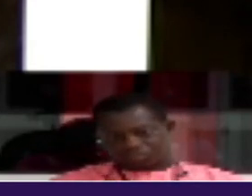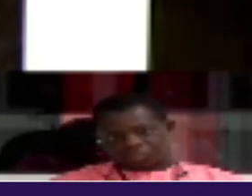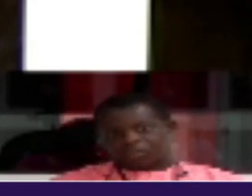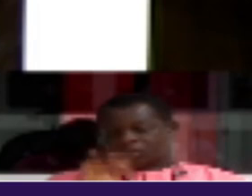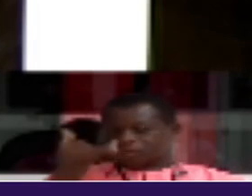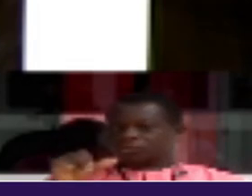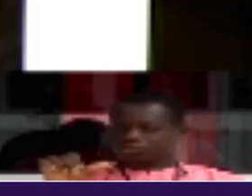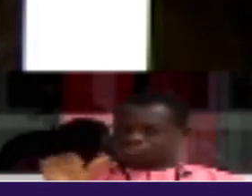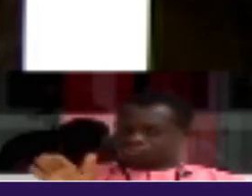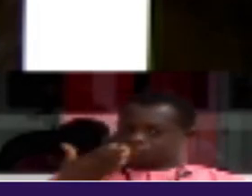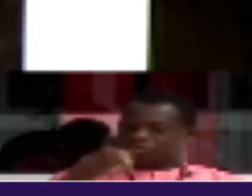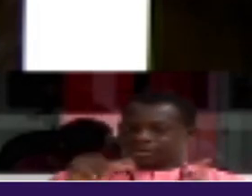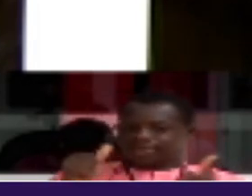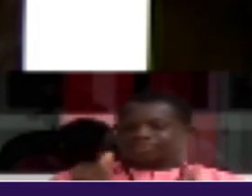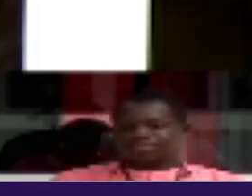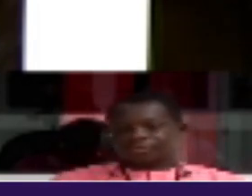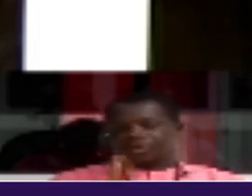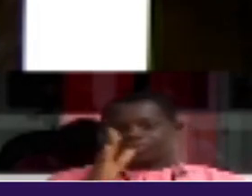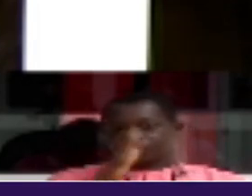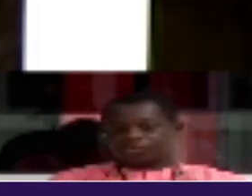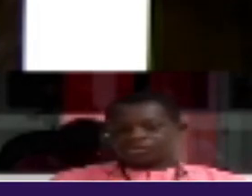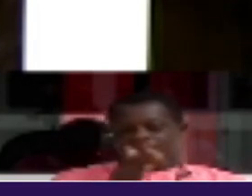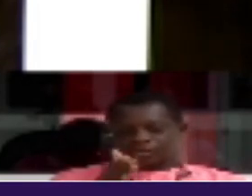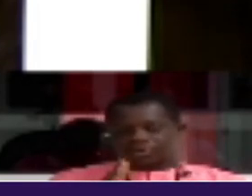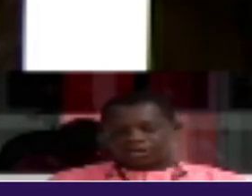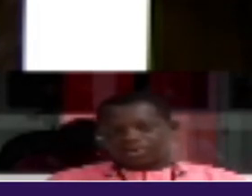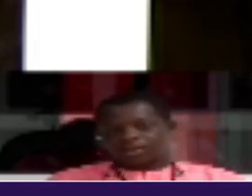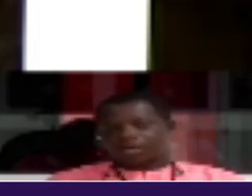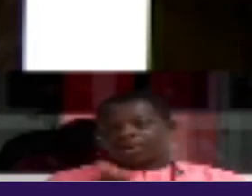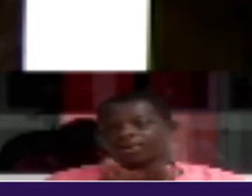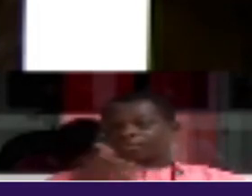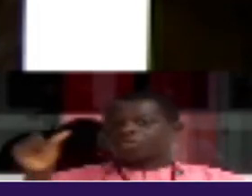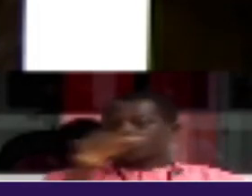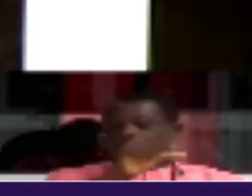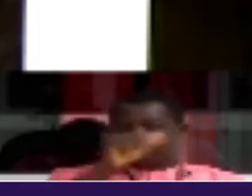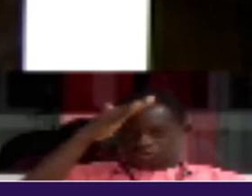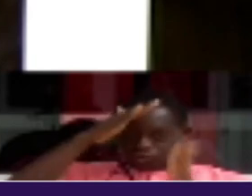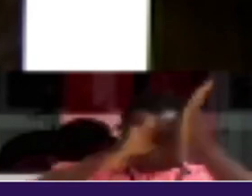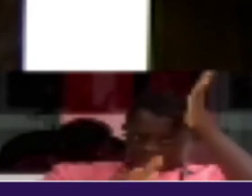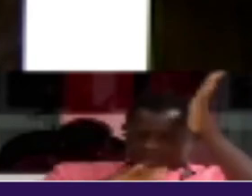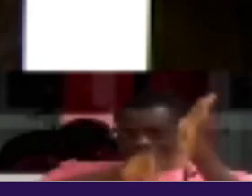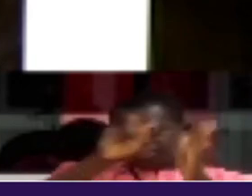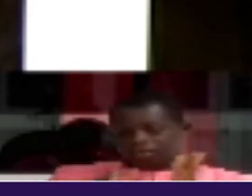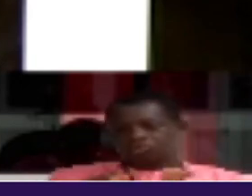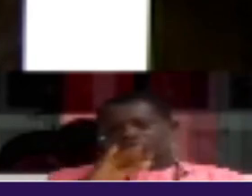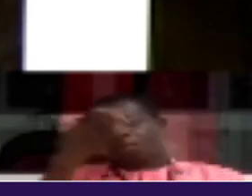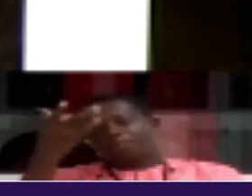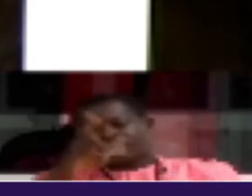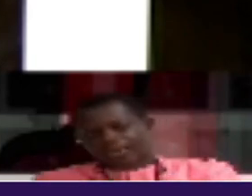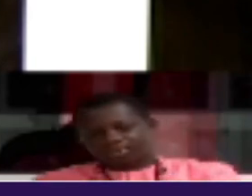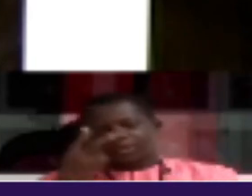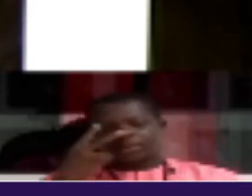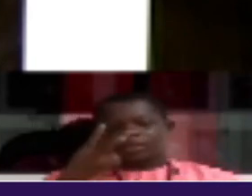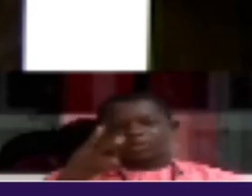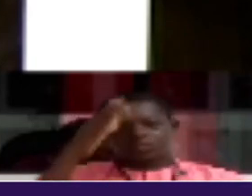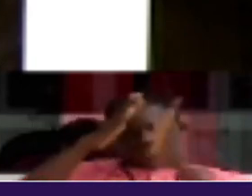yes, go ahead. Before that, there was these other soldiers. Sometimes we do see soldiers going out. When we